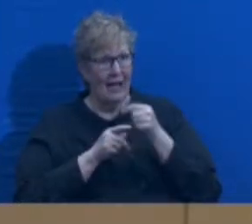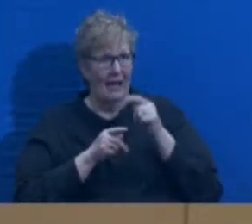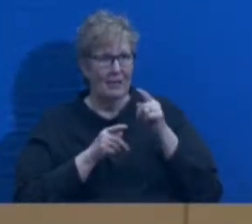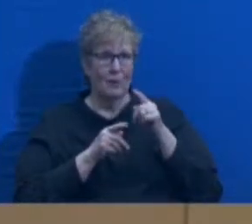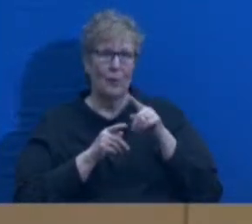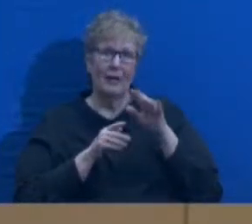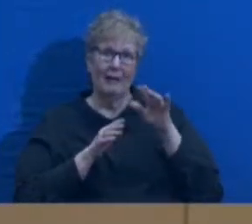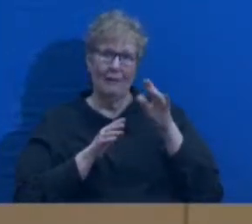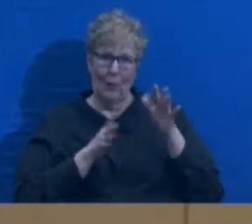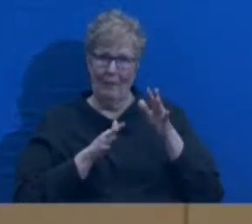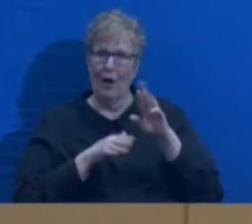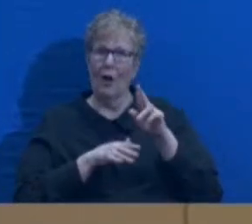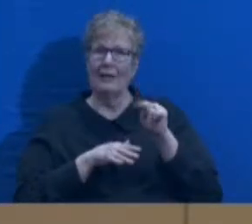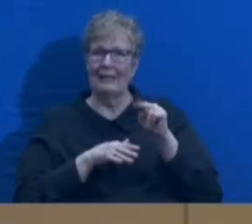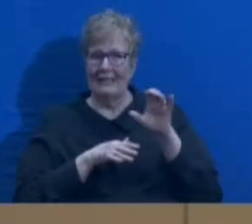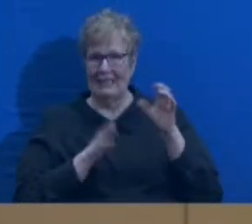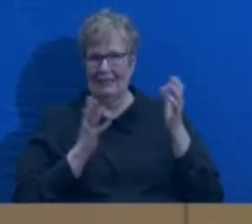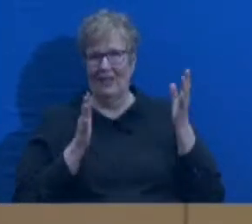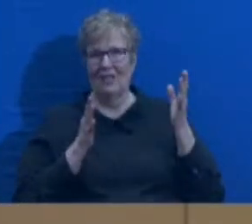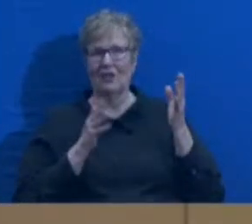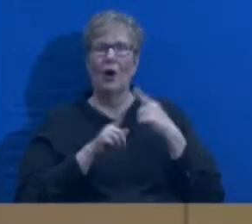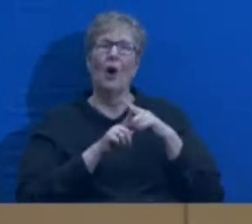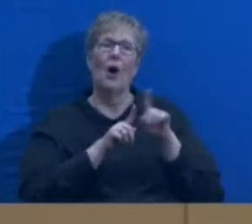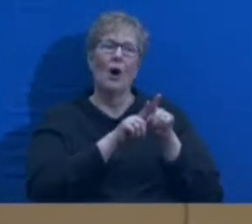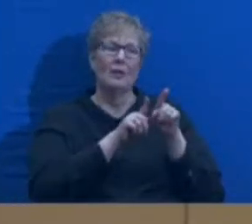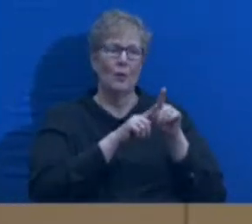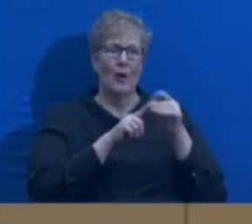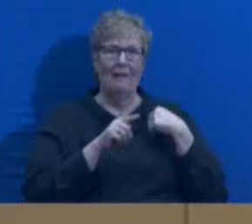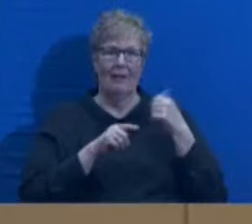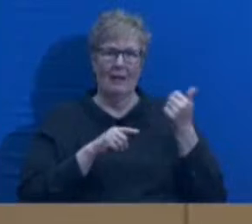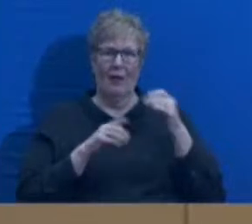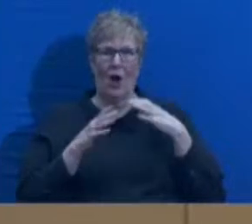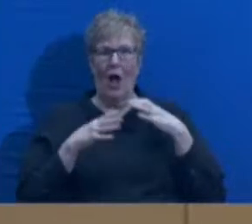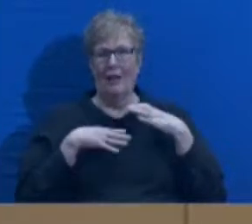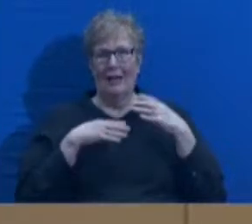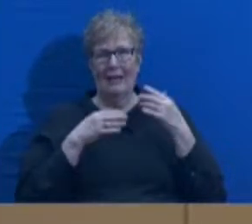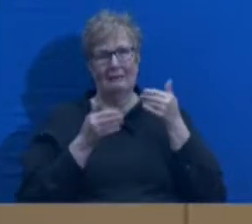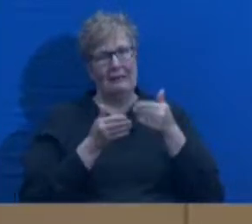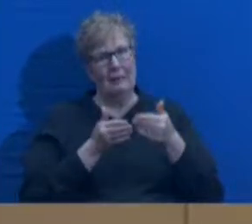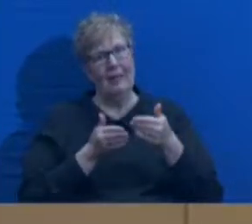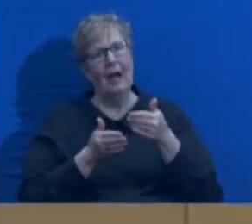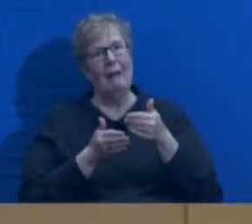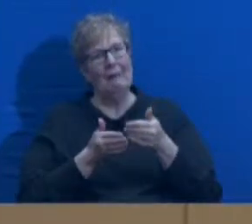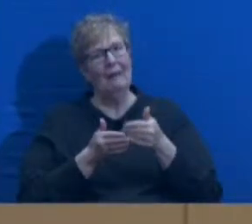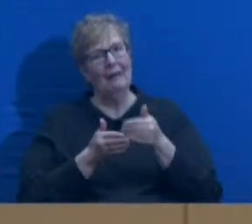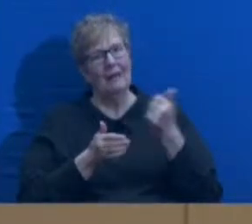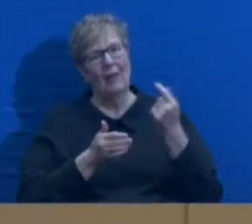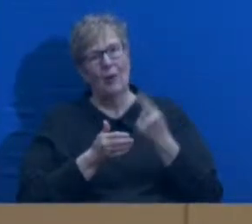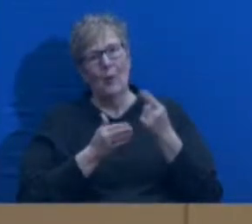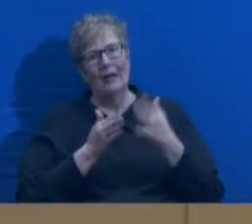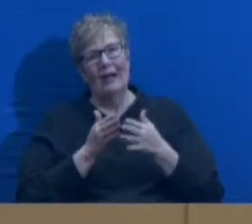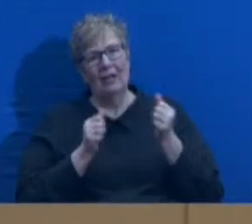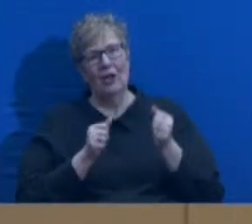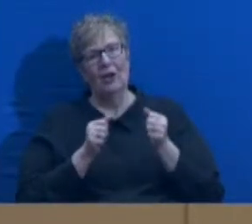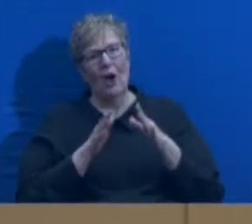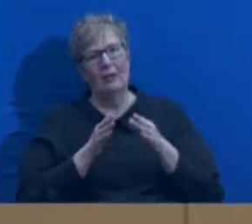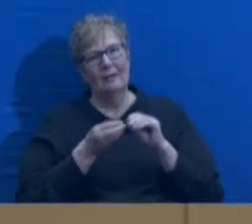of the RNC. We've also got another holiday coming up, so there's another weekend that could create a